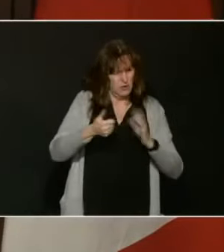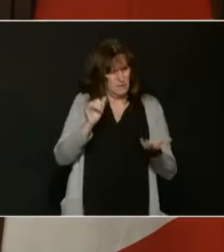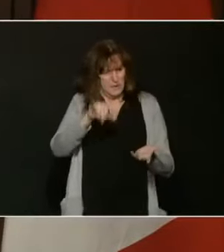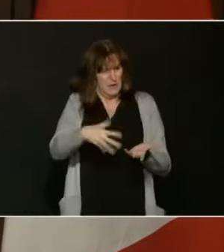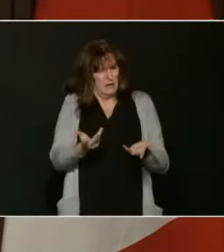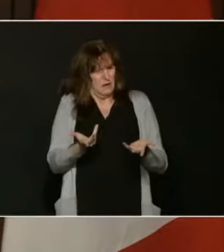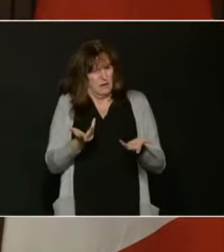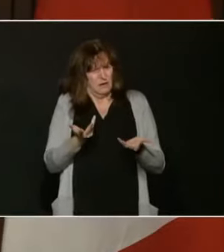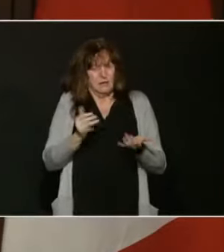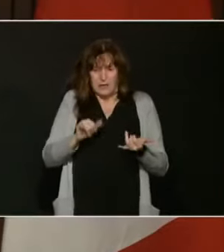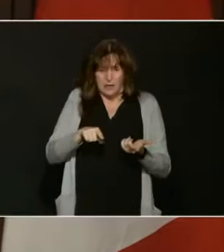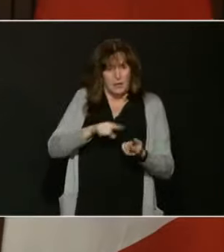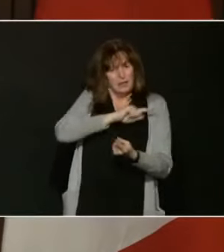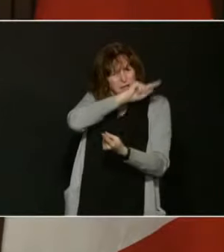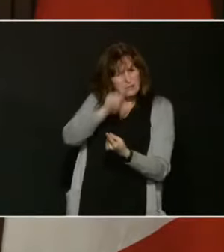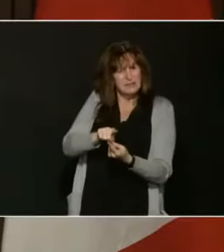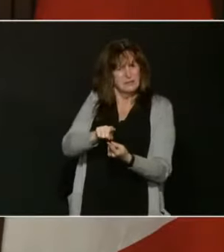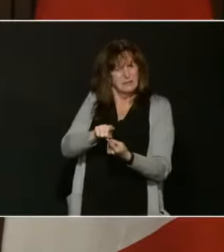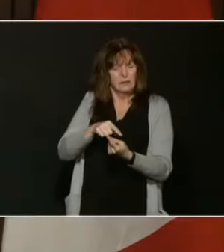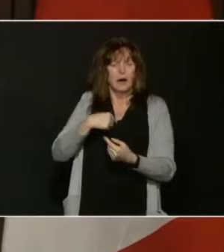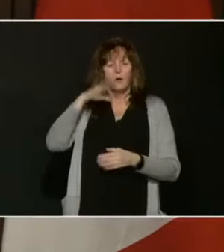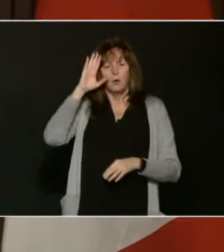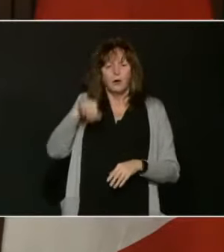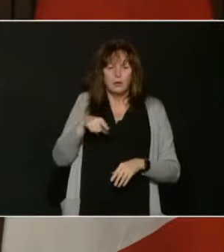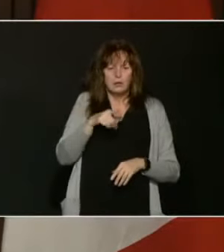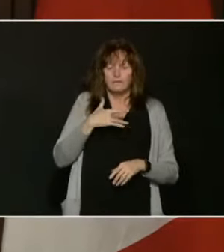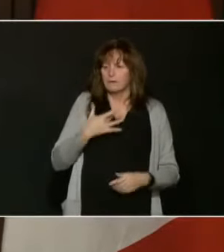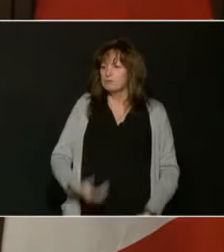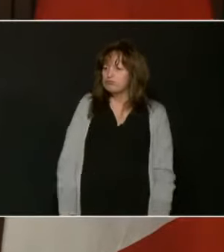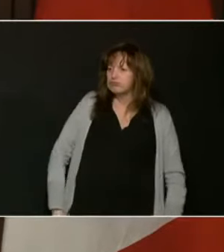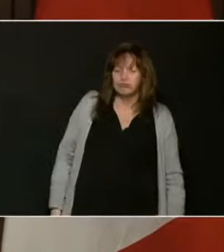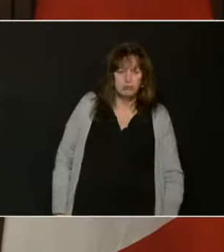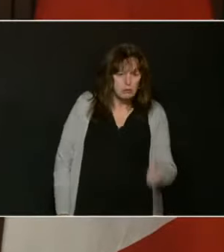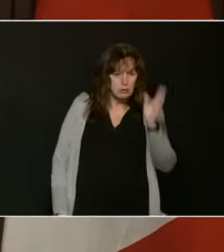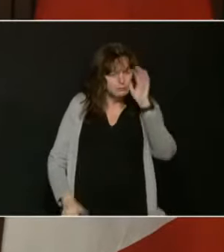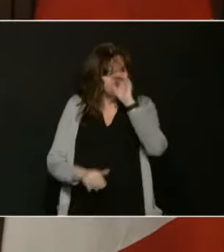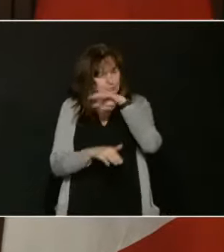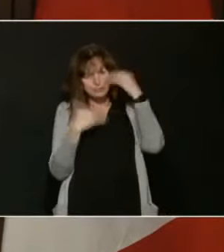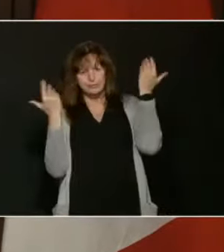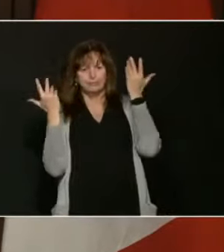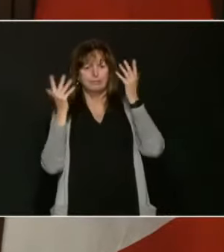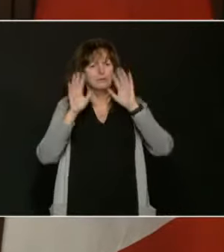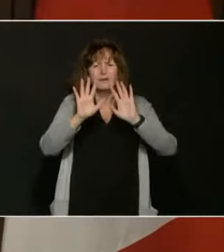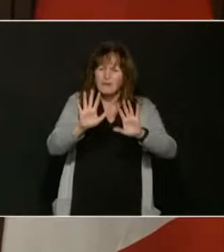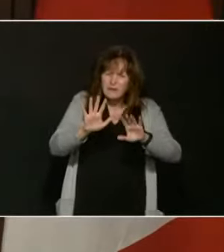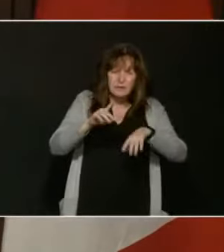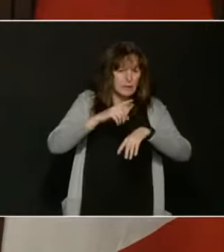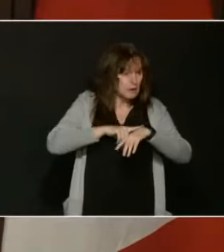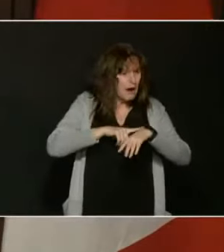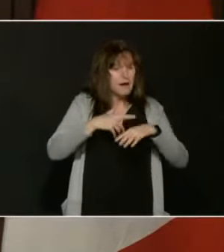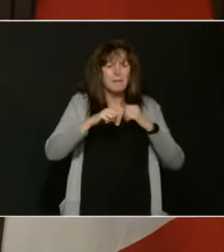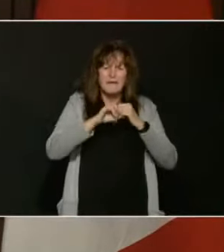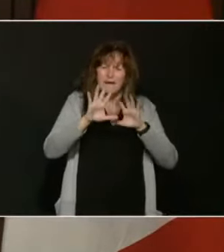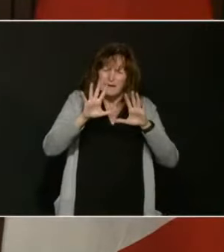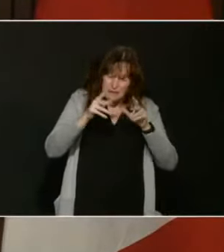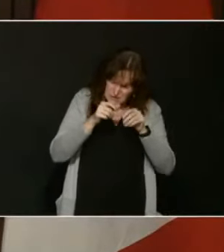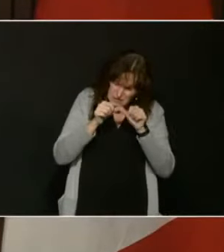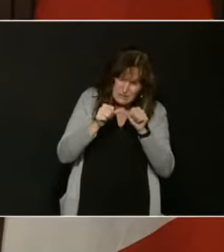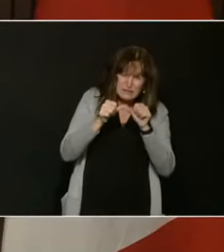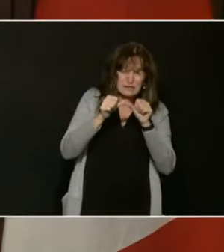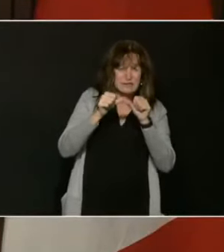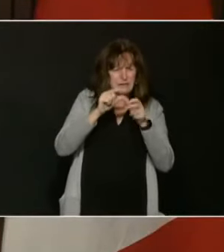their limits, just a bit more discipline with masking and distancing will help bring cases down, and more importantly, hospitalizations and deaths